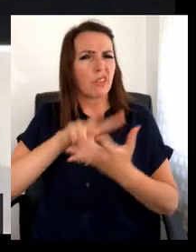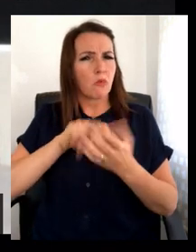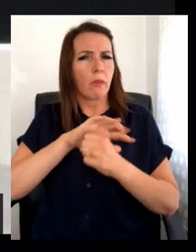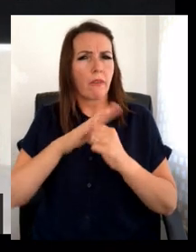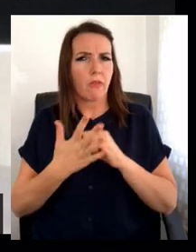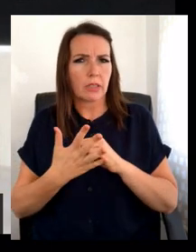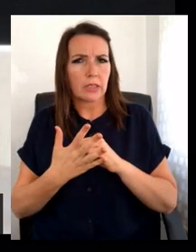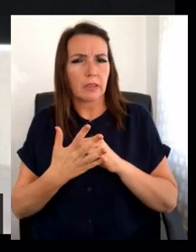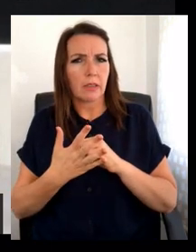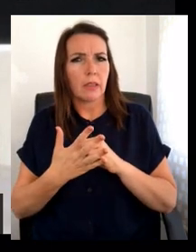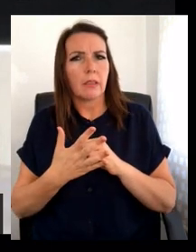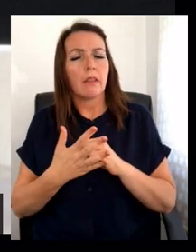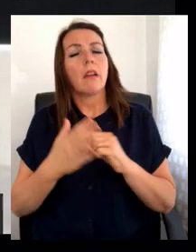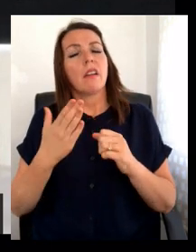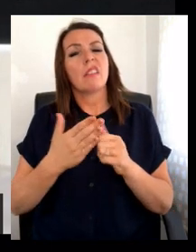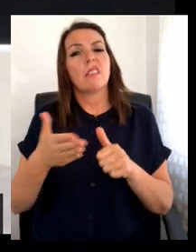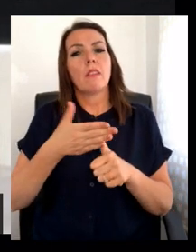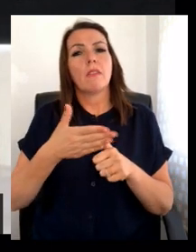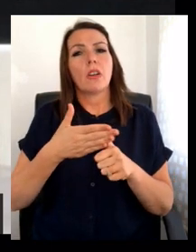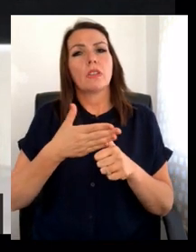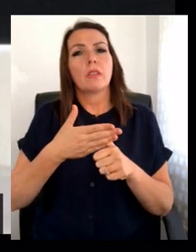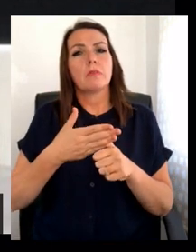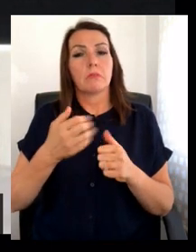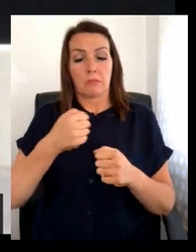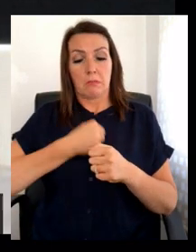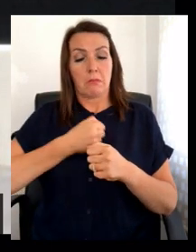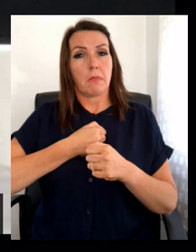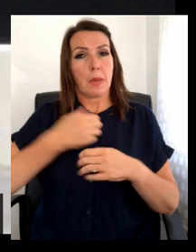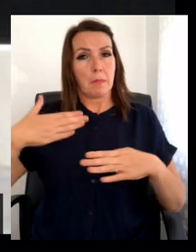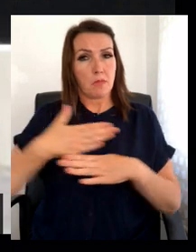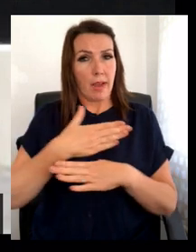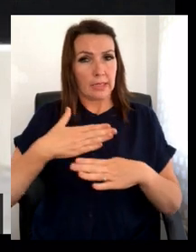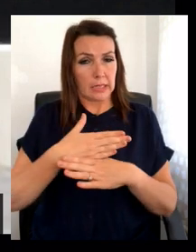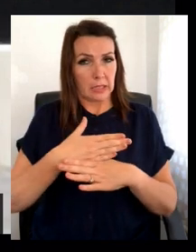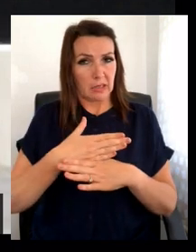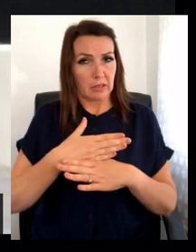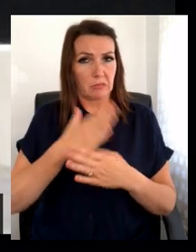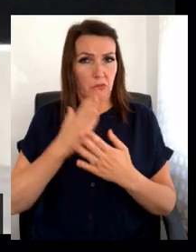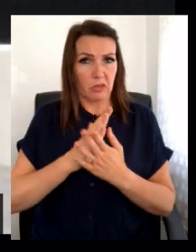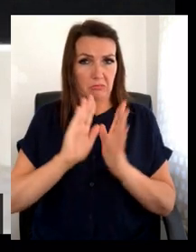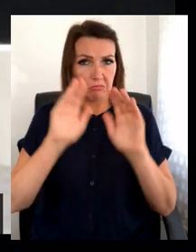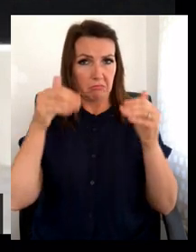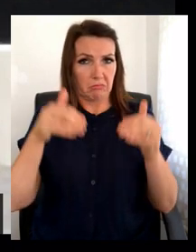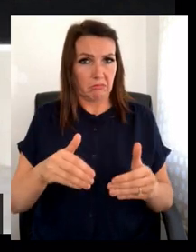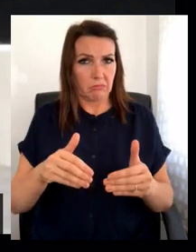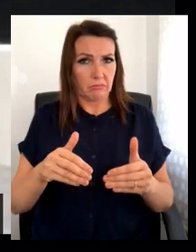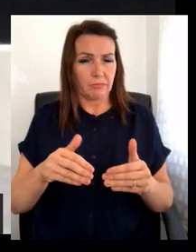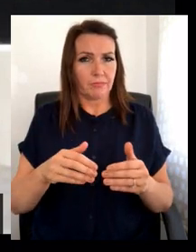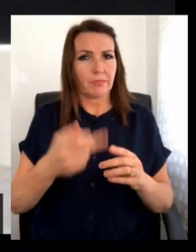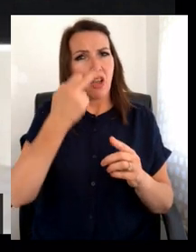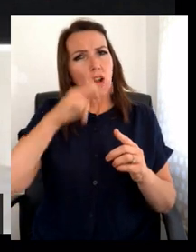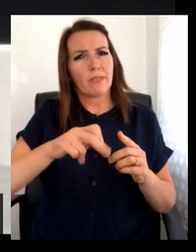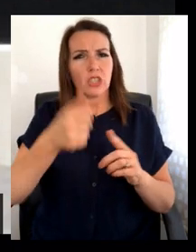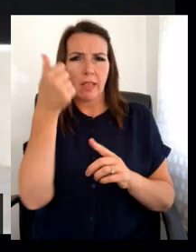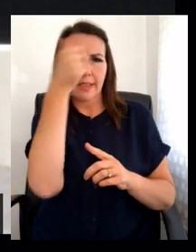I guess firstly, yeah, my practice is primarily interested in artificial intelligence and bringing AI into